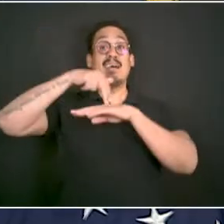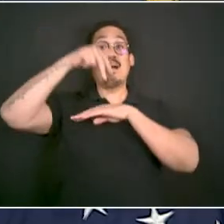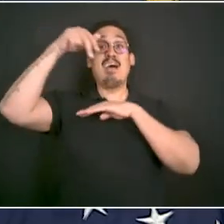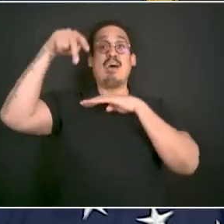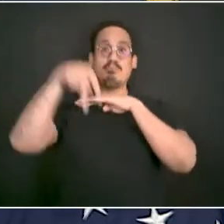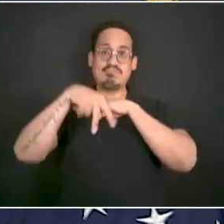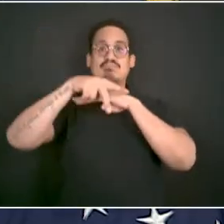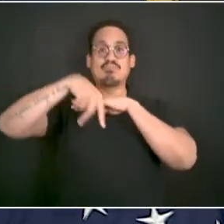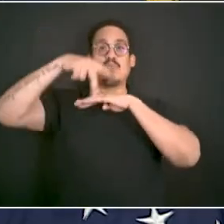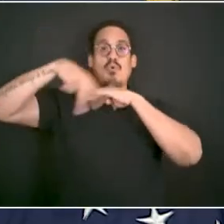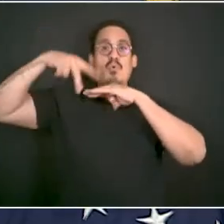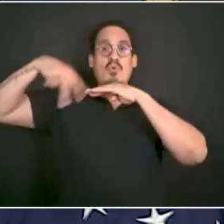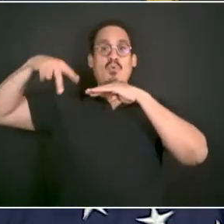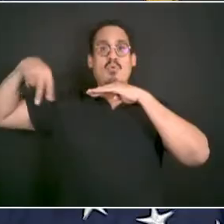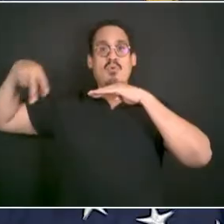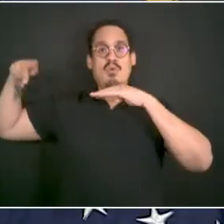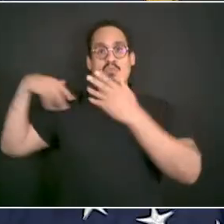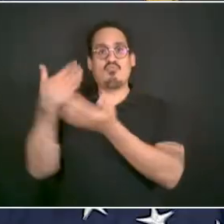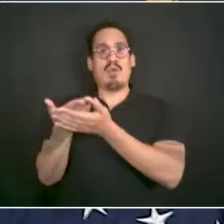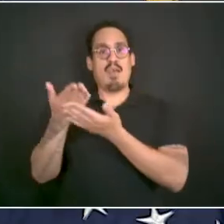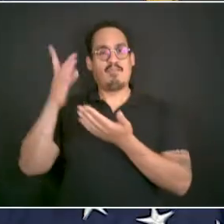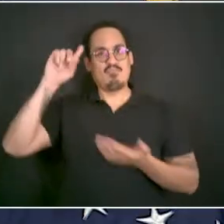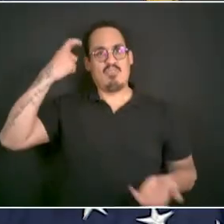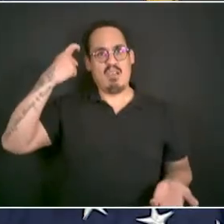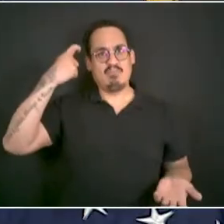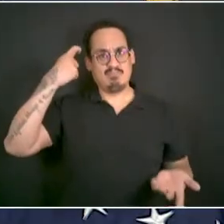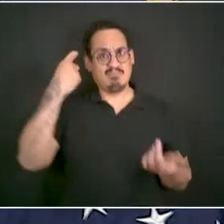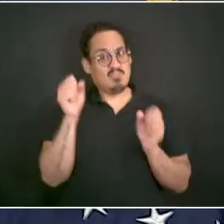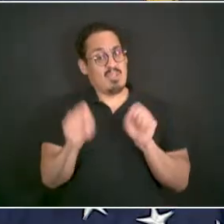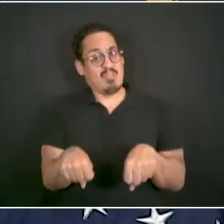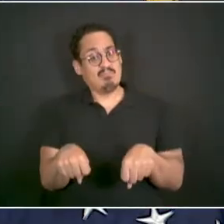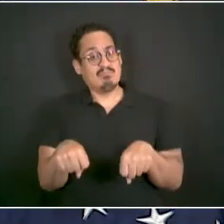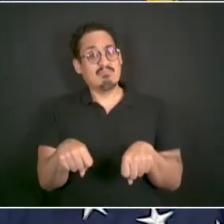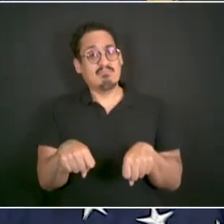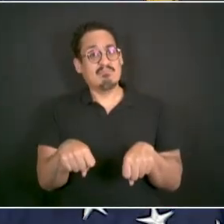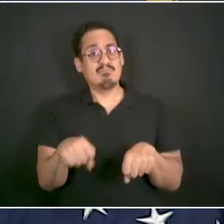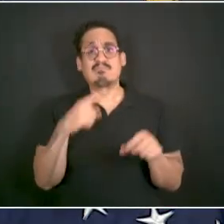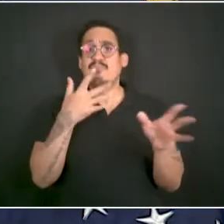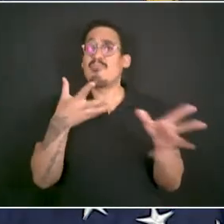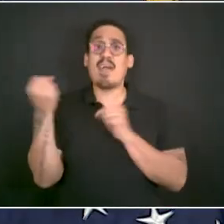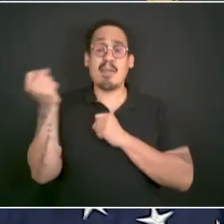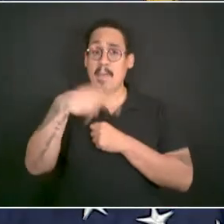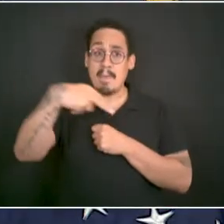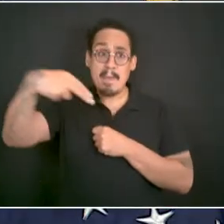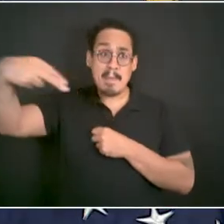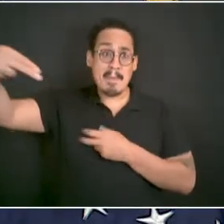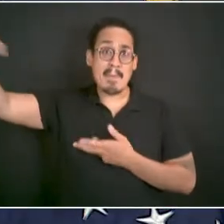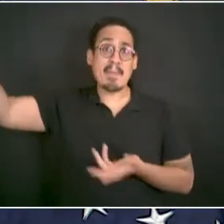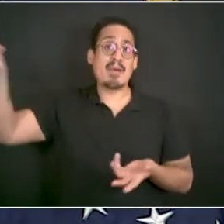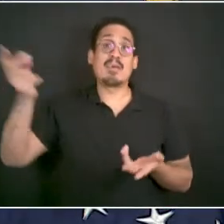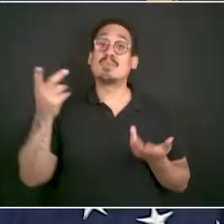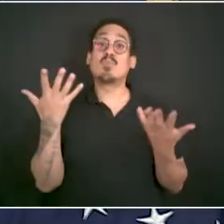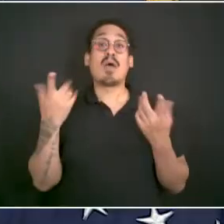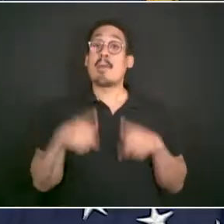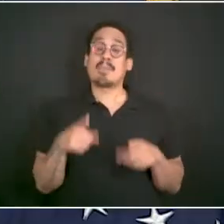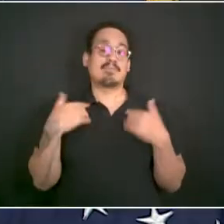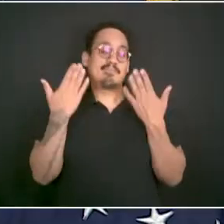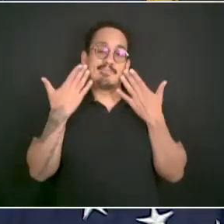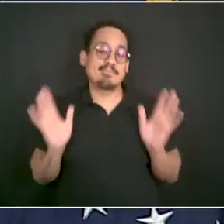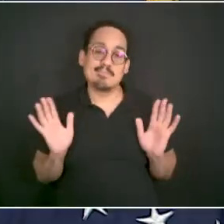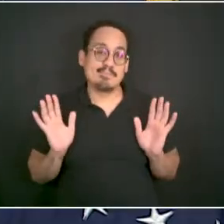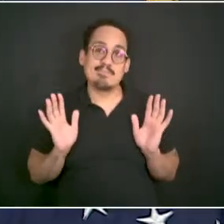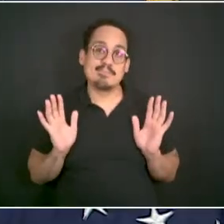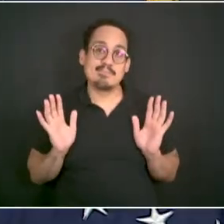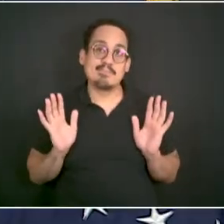the Bronx somewhere. And so I'm not sure what happened here, but we do have rules and regulations on